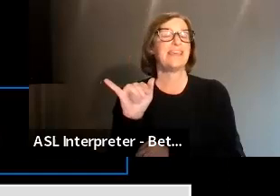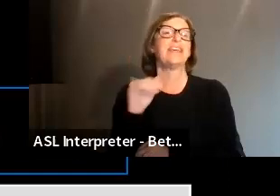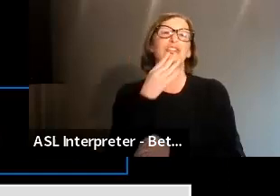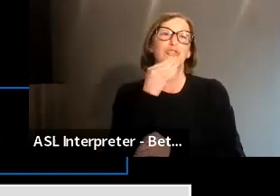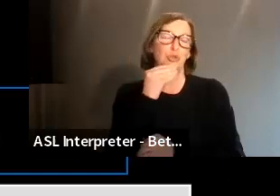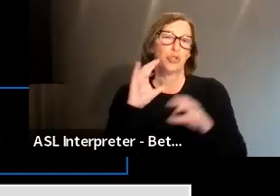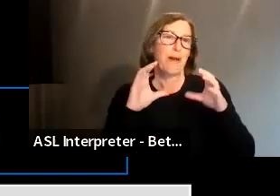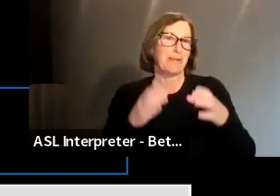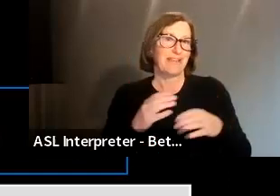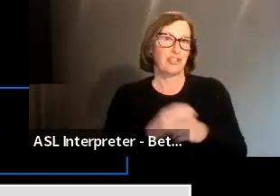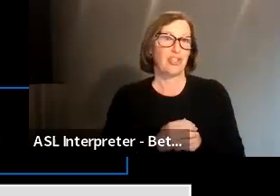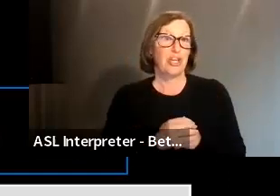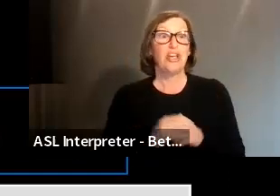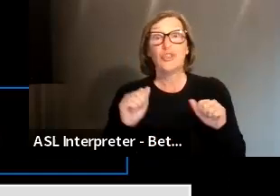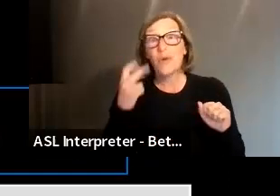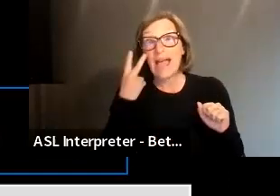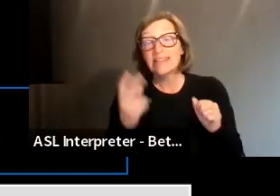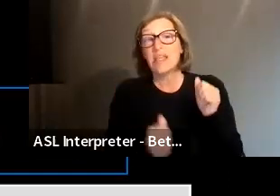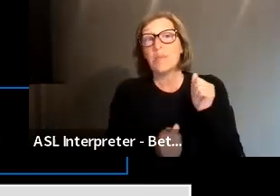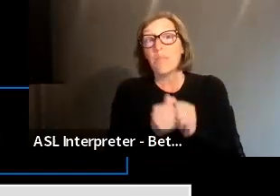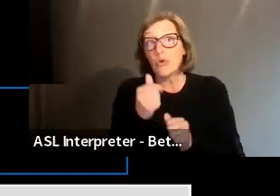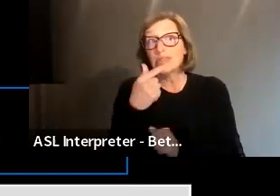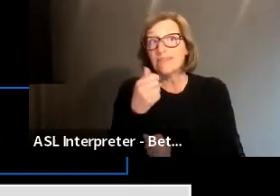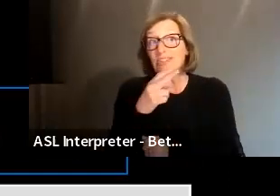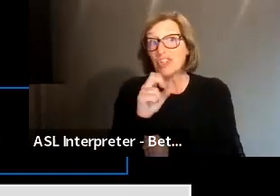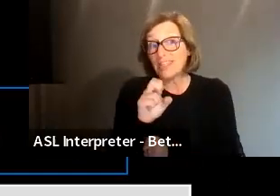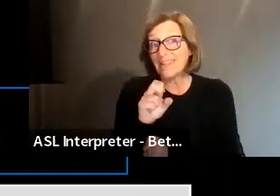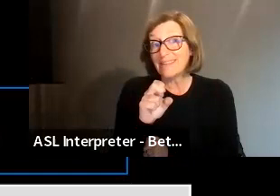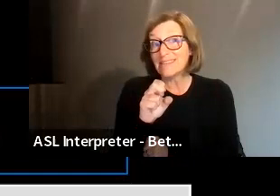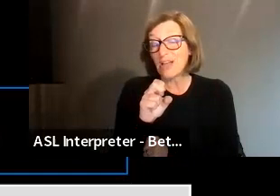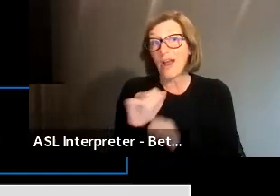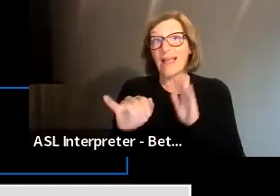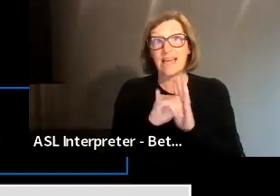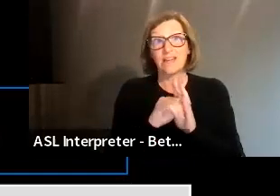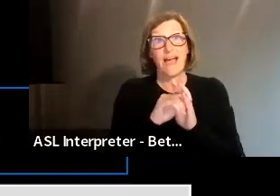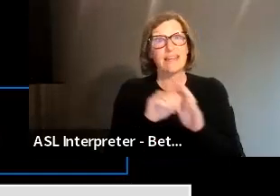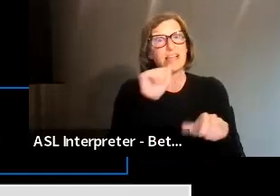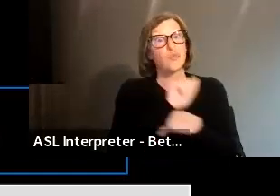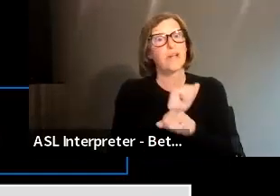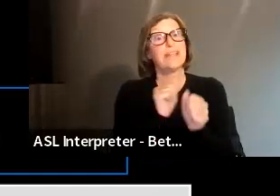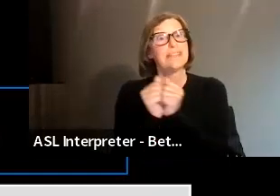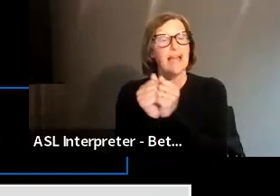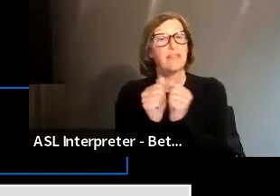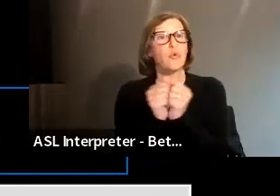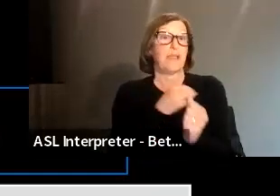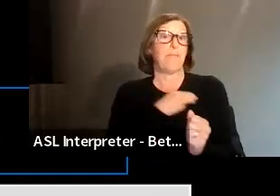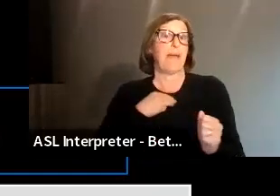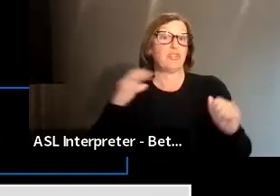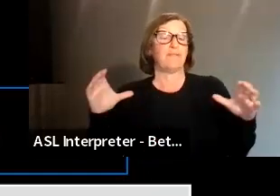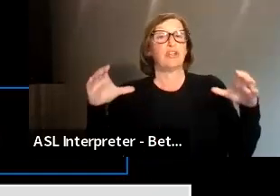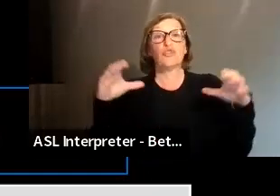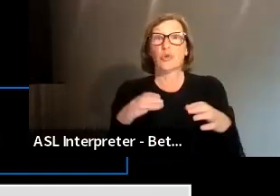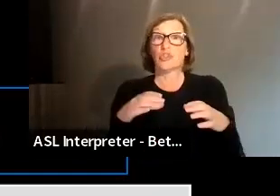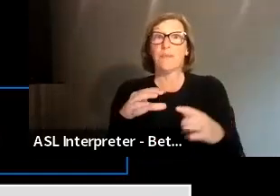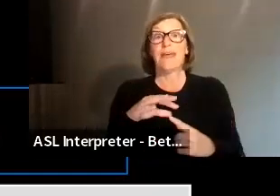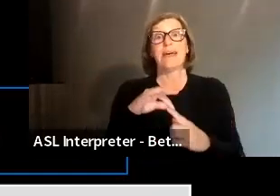see, we in most of the genes have been identified as part of collaboration with members of the consortium, and especially